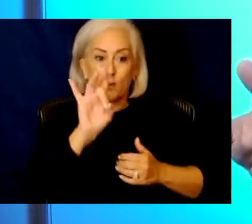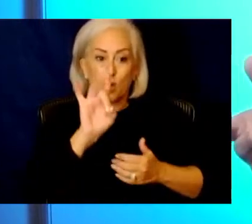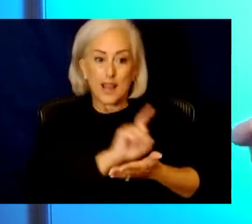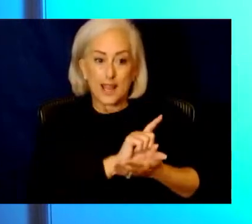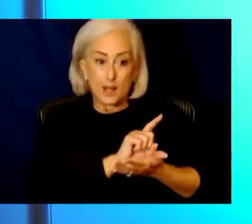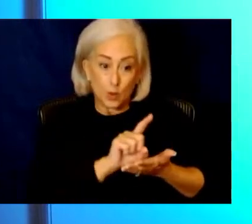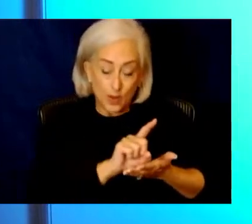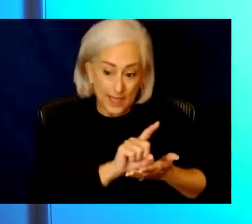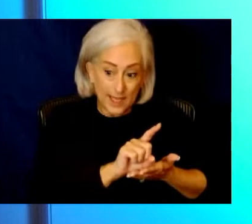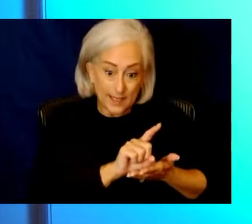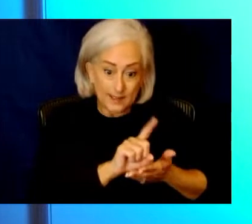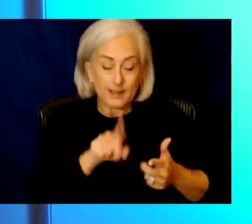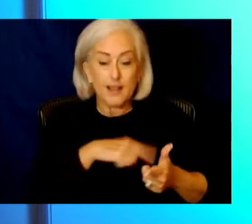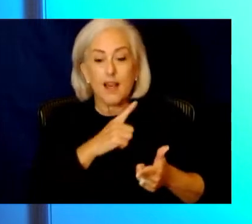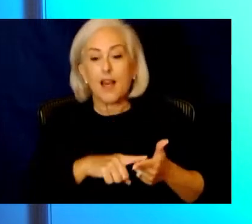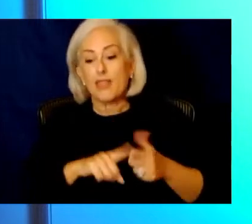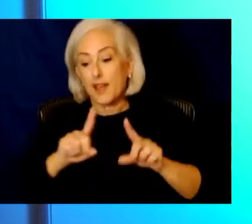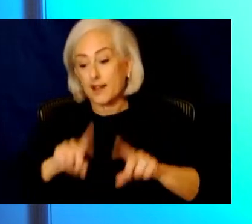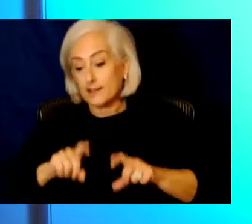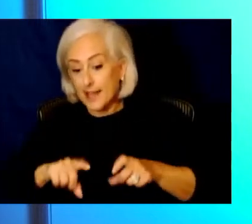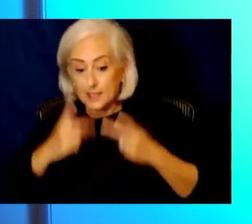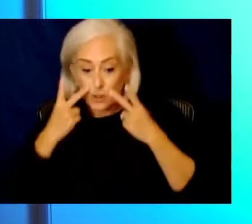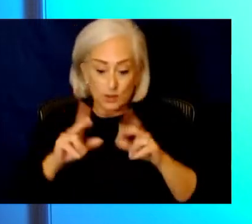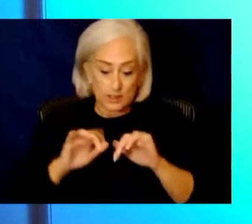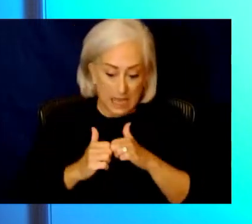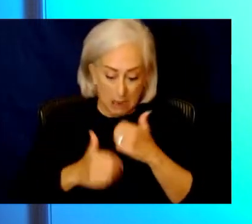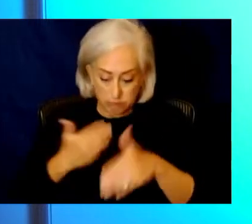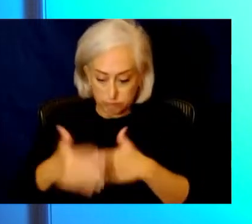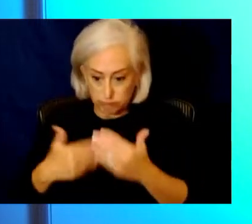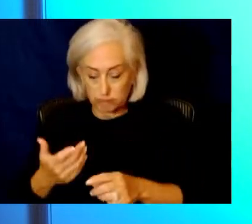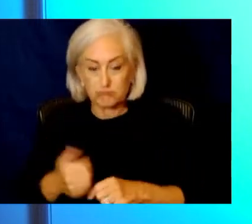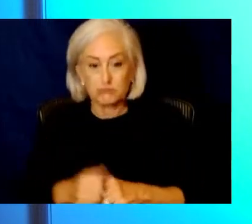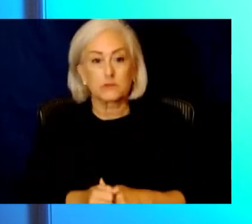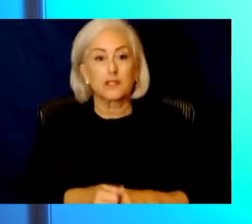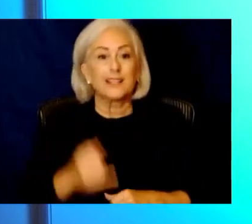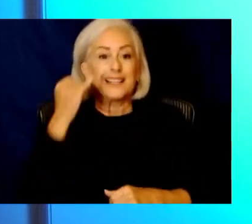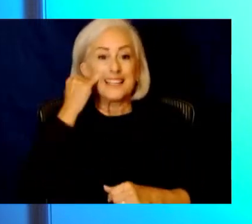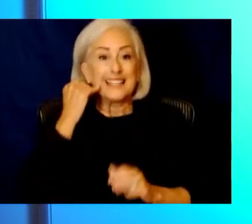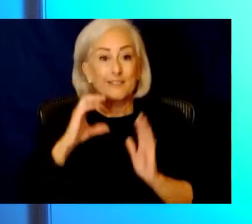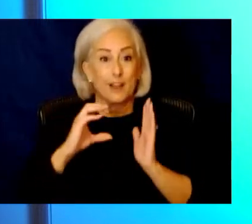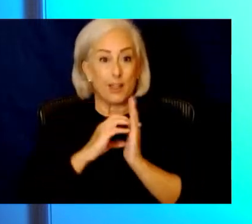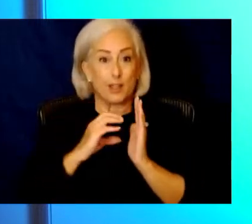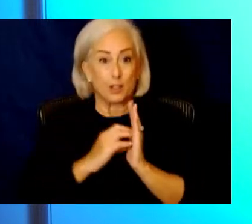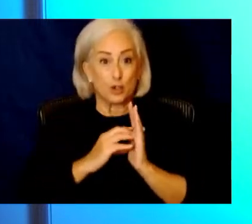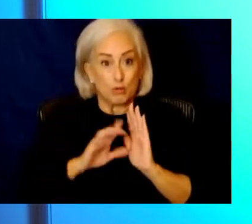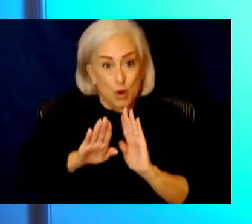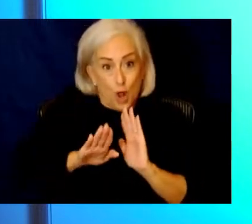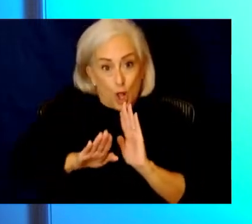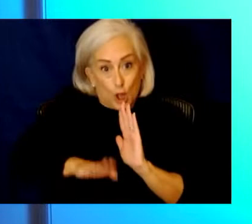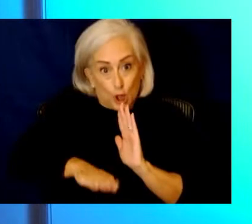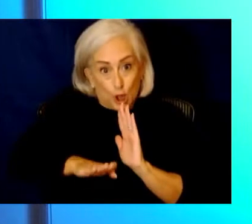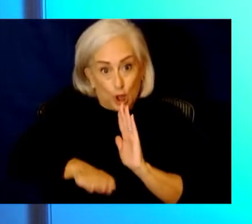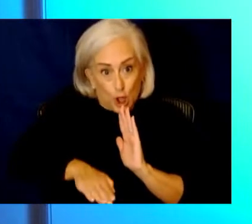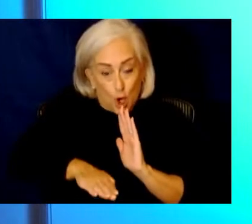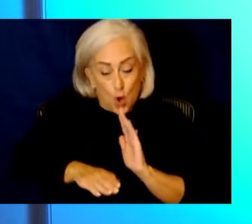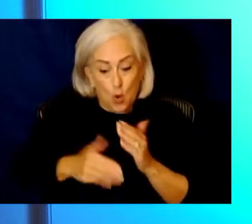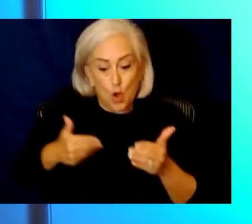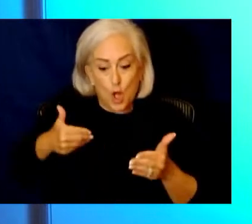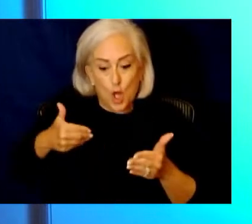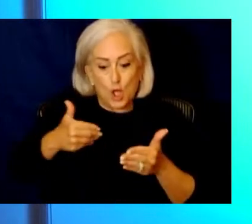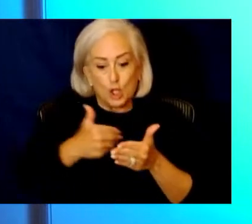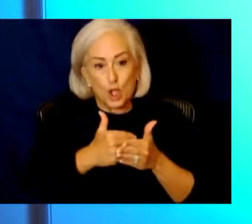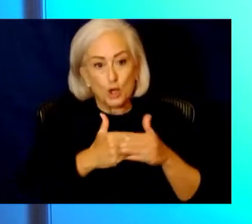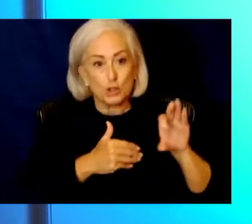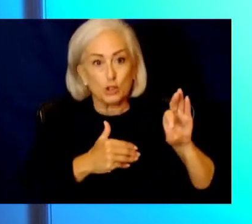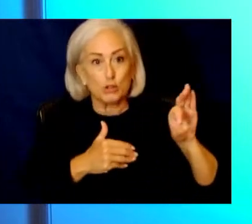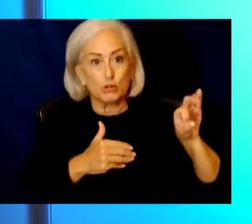healed and then go from there. Unfortunately, if the tumor is very, very low and close to the sphincter muscles, or too close to the sphincter muscles, then we may have